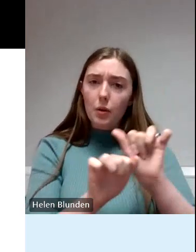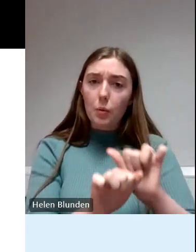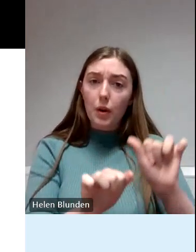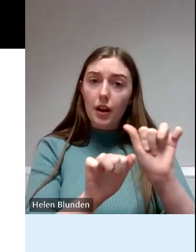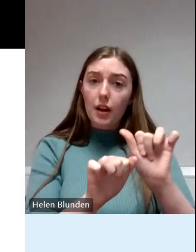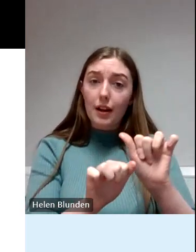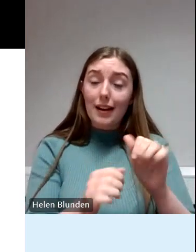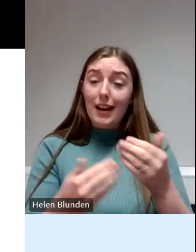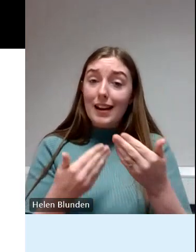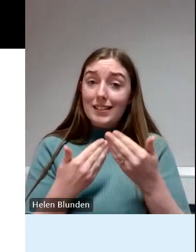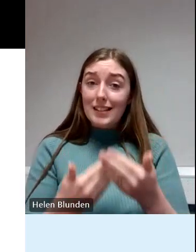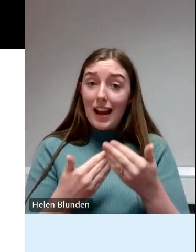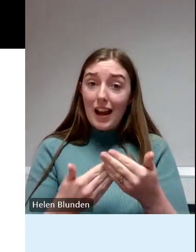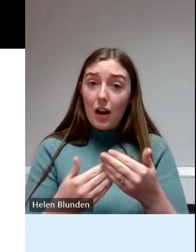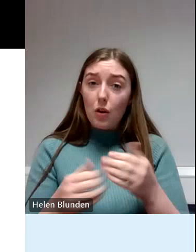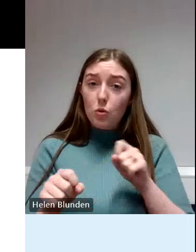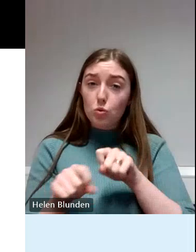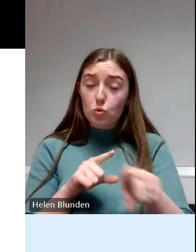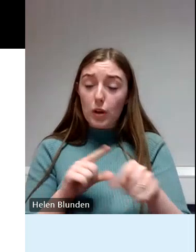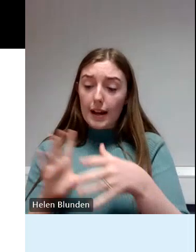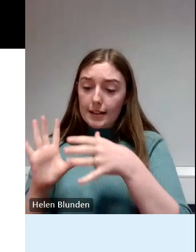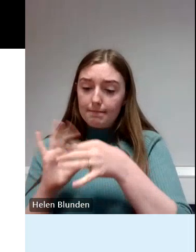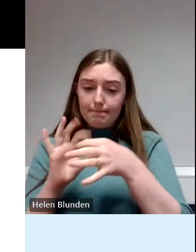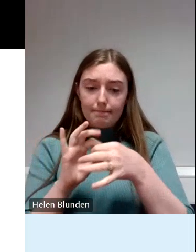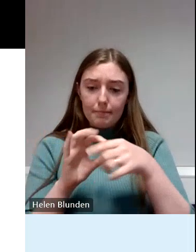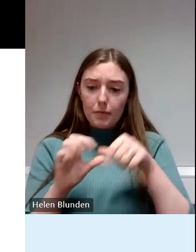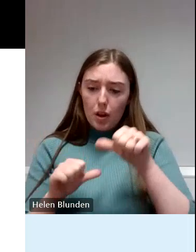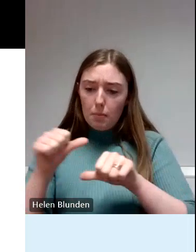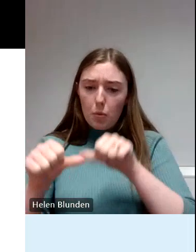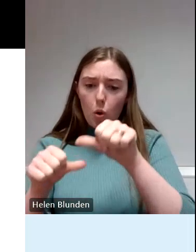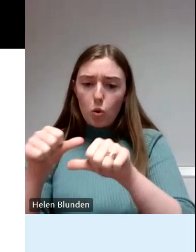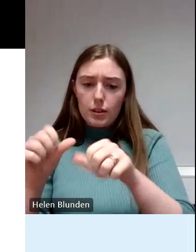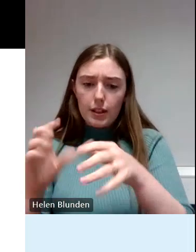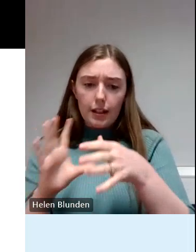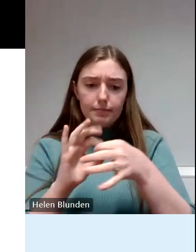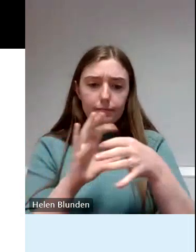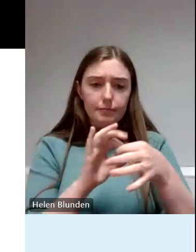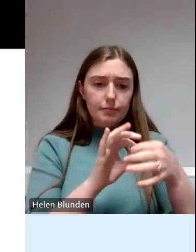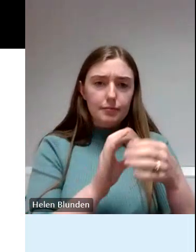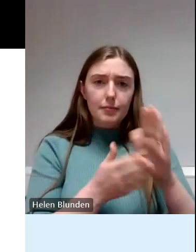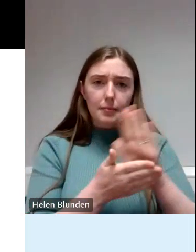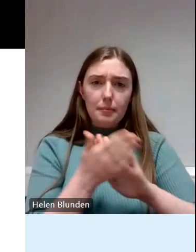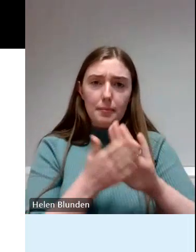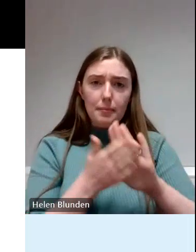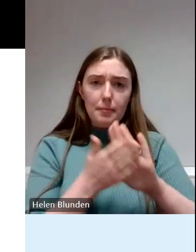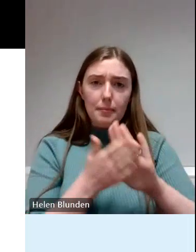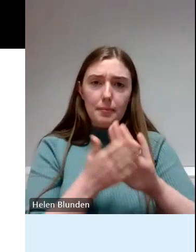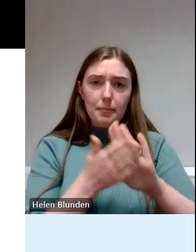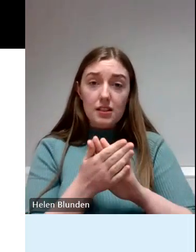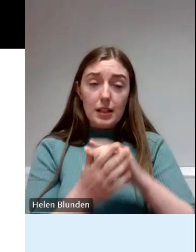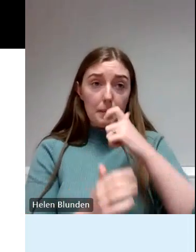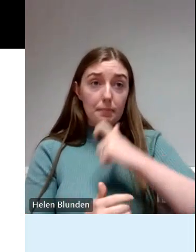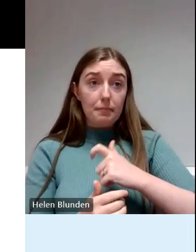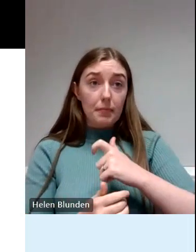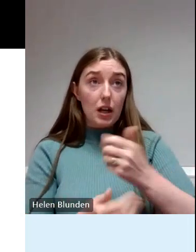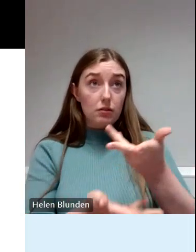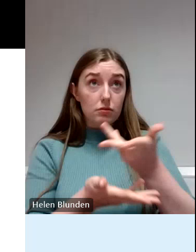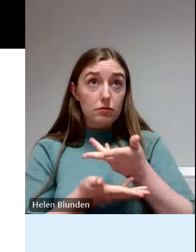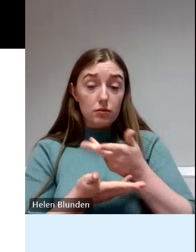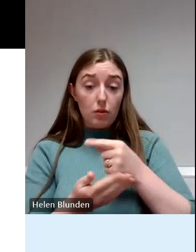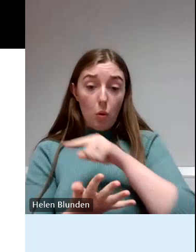all those processes and deliver them in a way that means that the patient receives those in the day, and then the